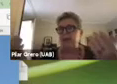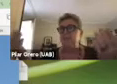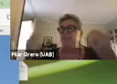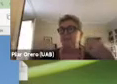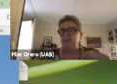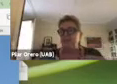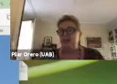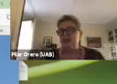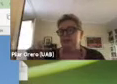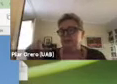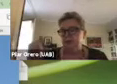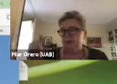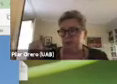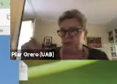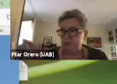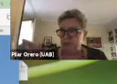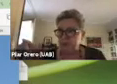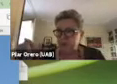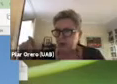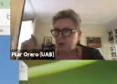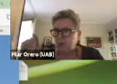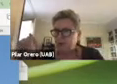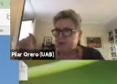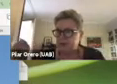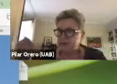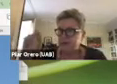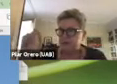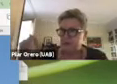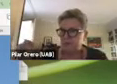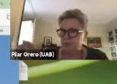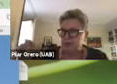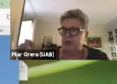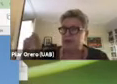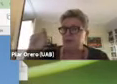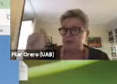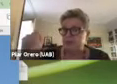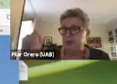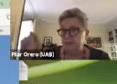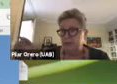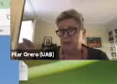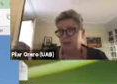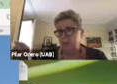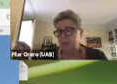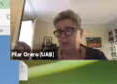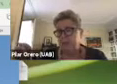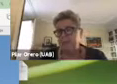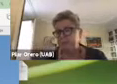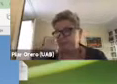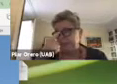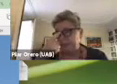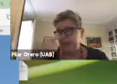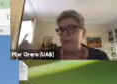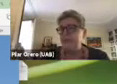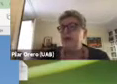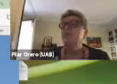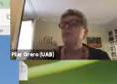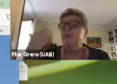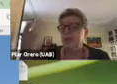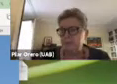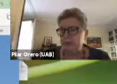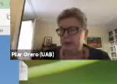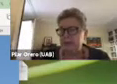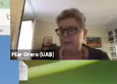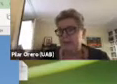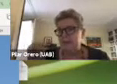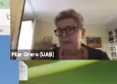player, beforehand, you would choose what services you want and in which language you want them. And that would